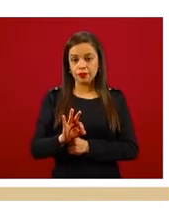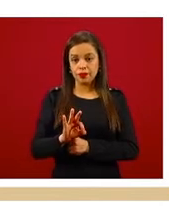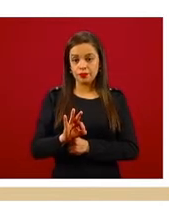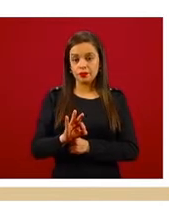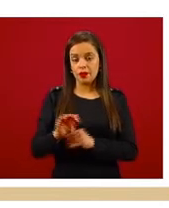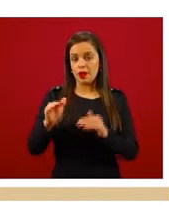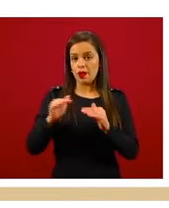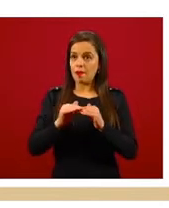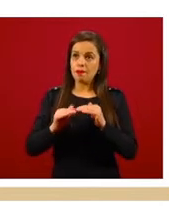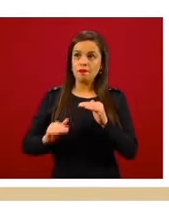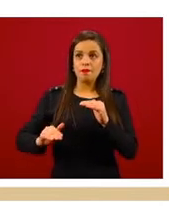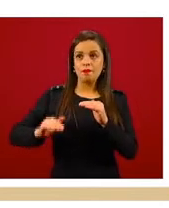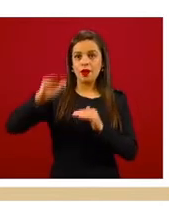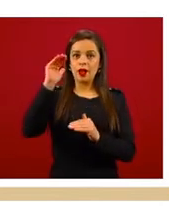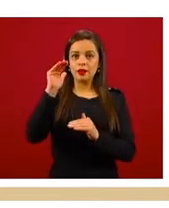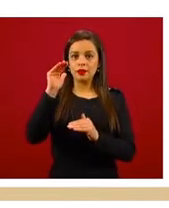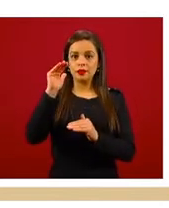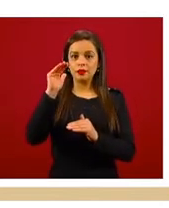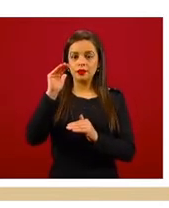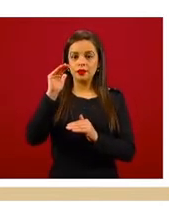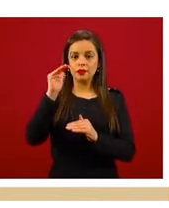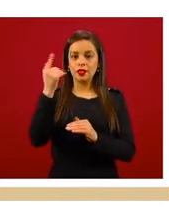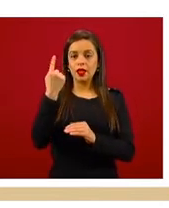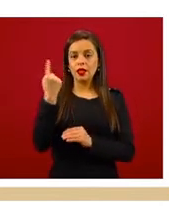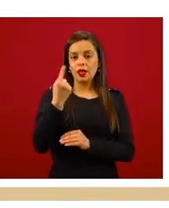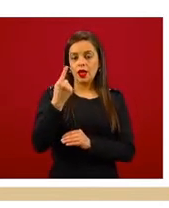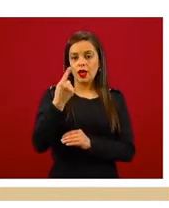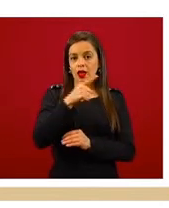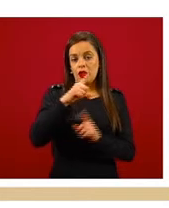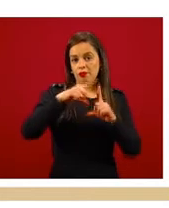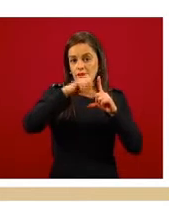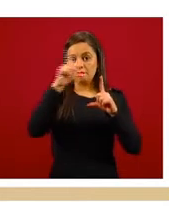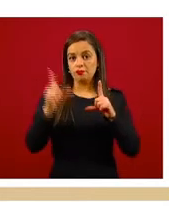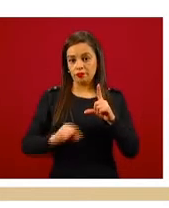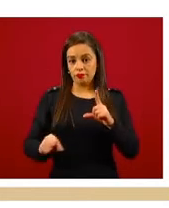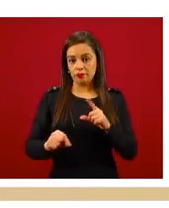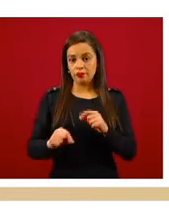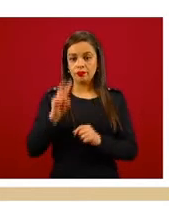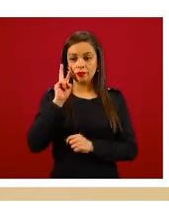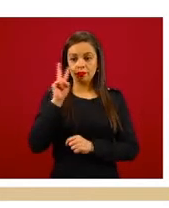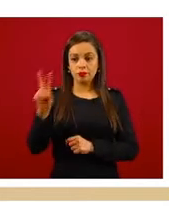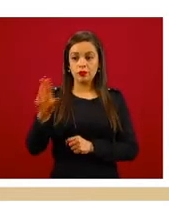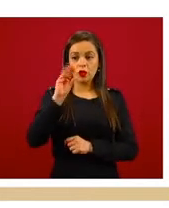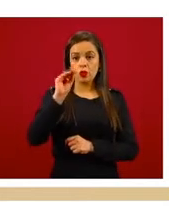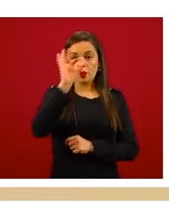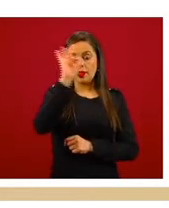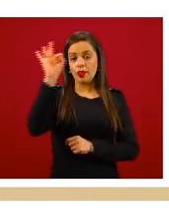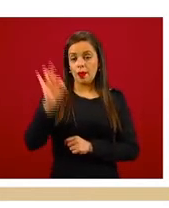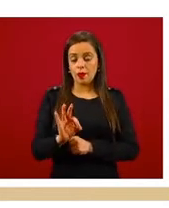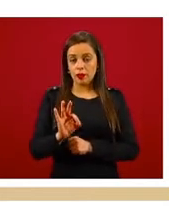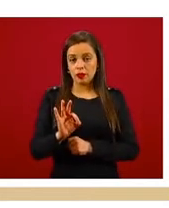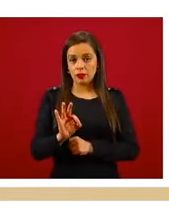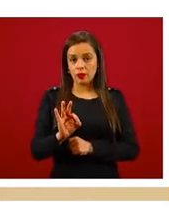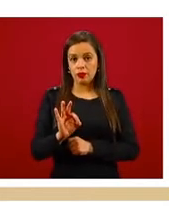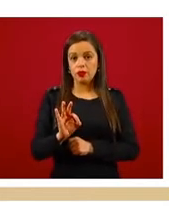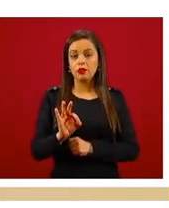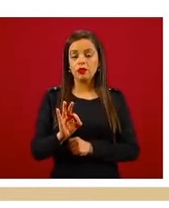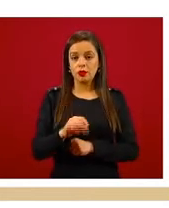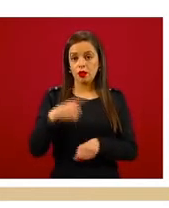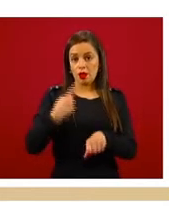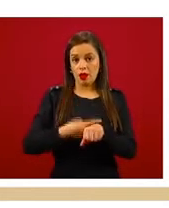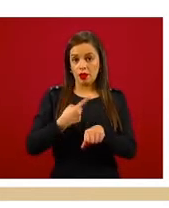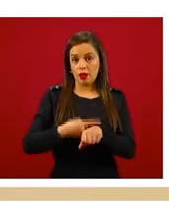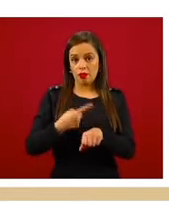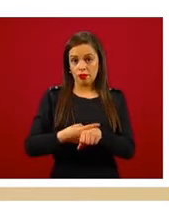that the percentage are above our national level even. You can see how 89% actually